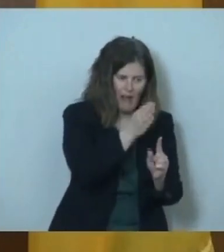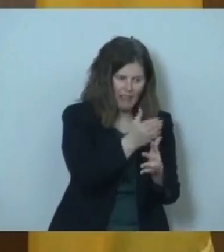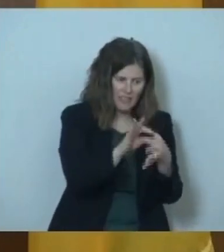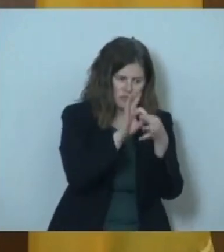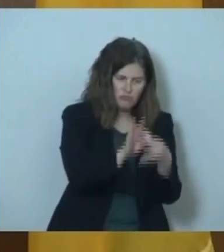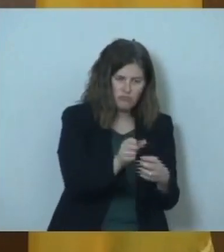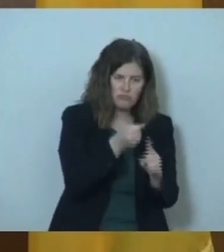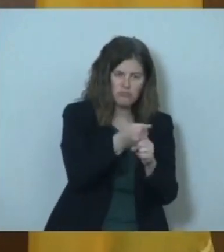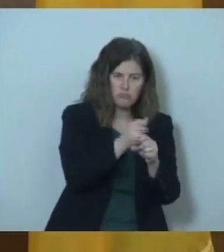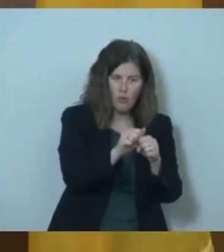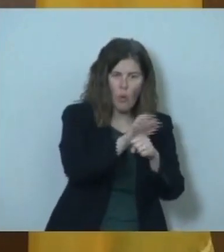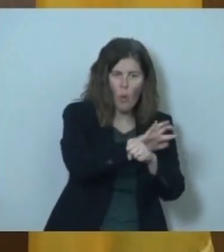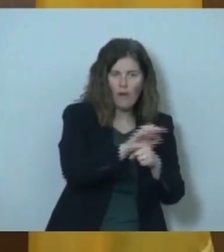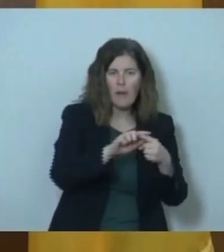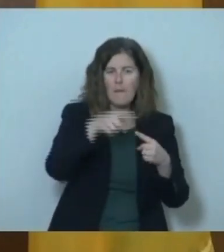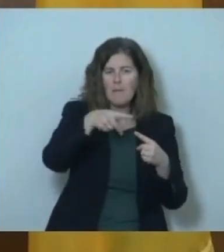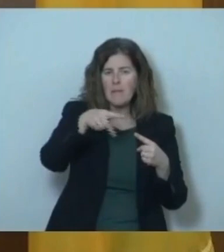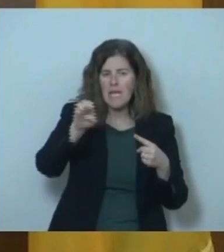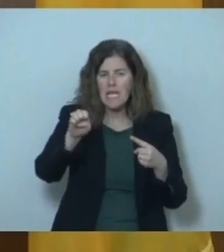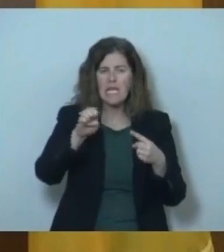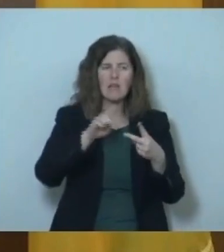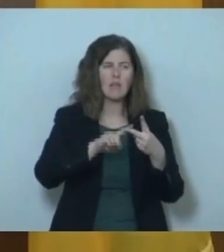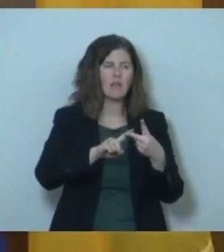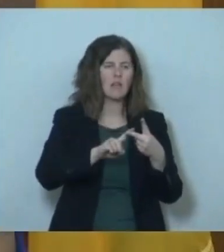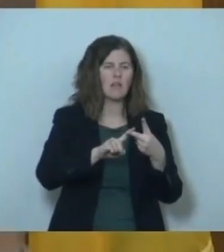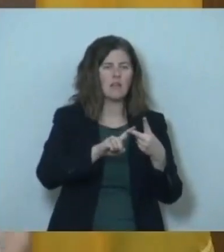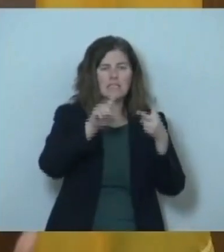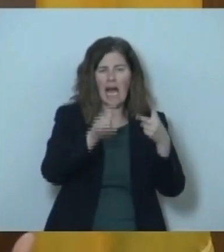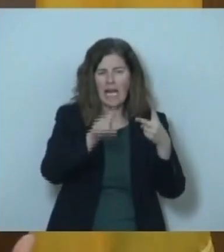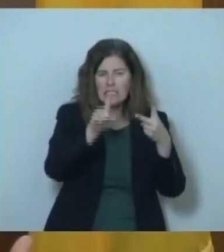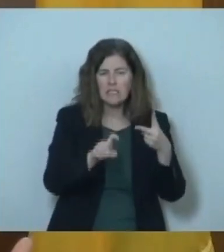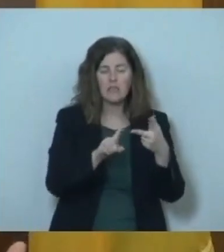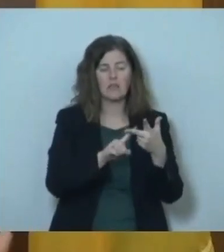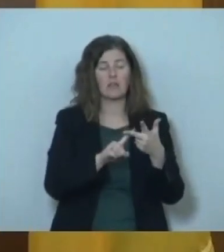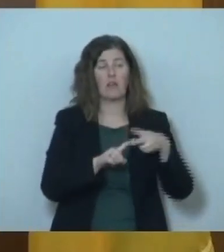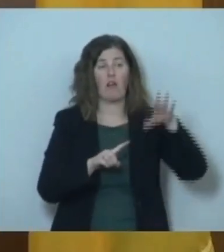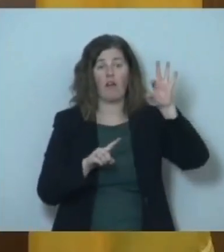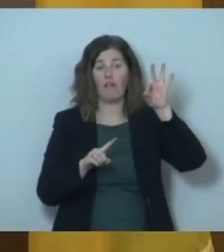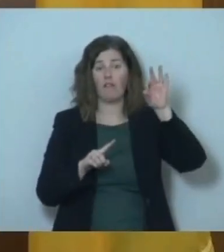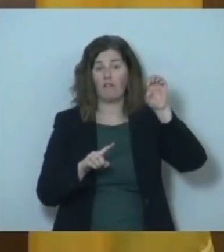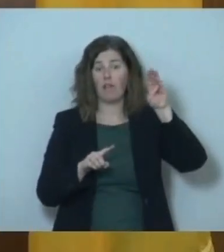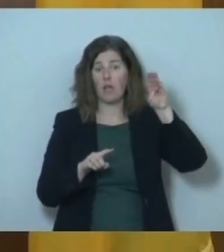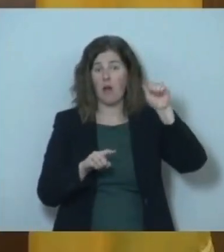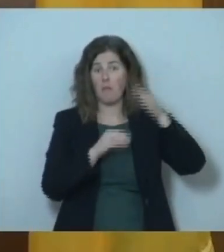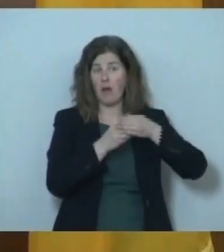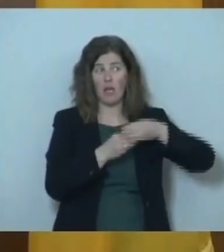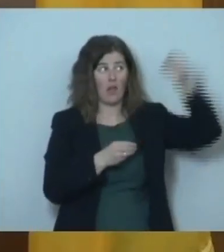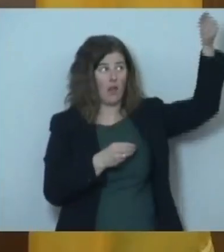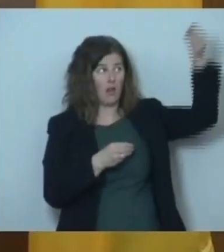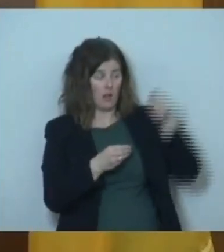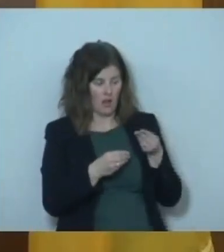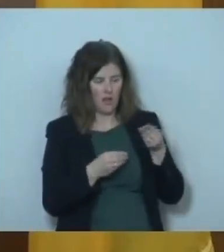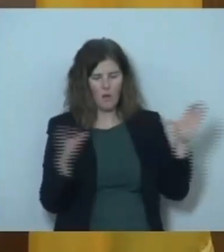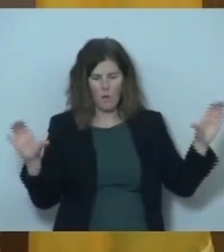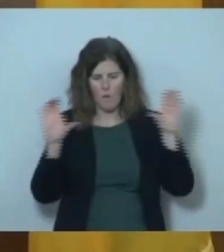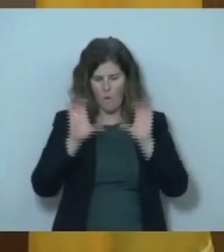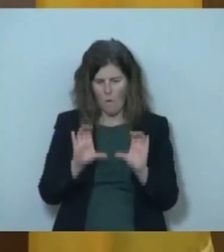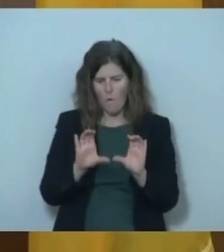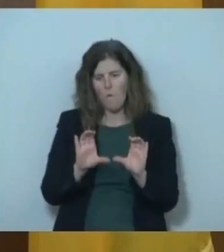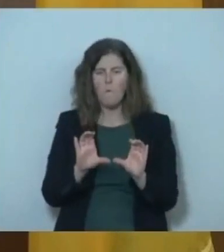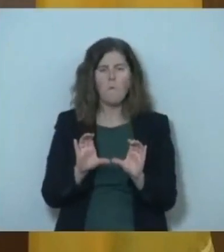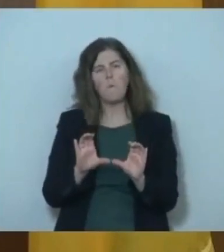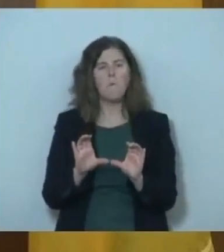in COVID, like PPE-19, and FEMA money, then this puts us in a position to have